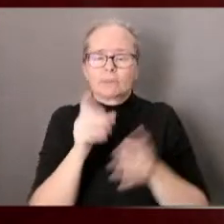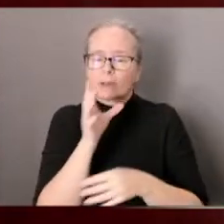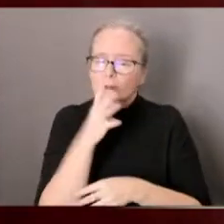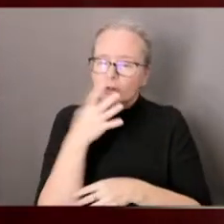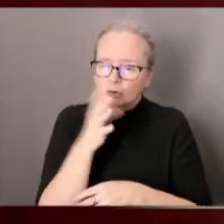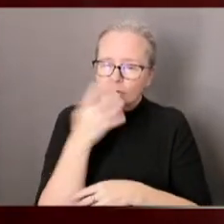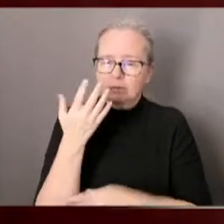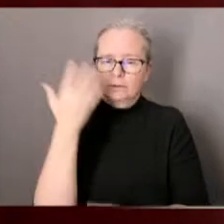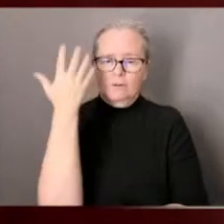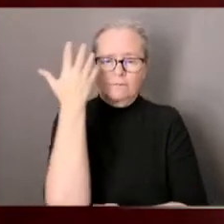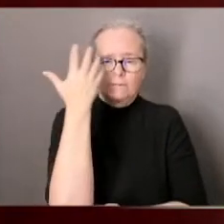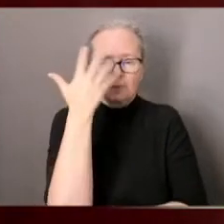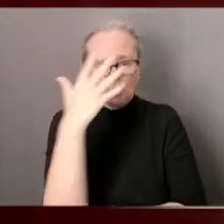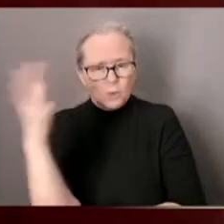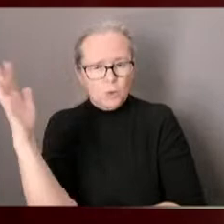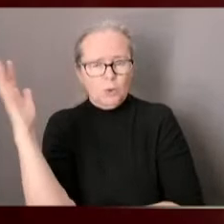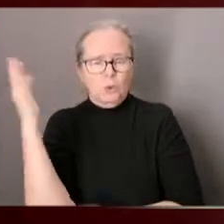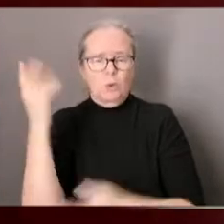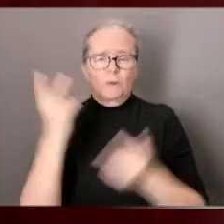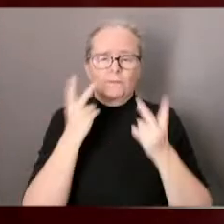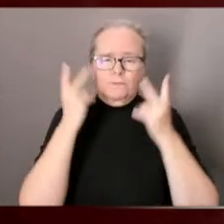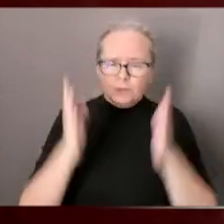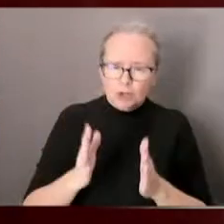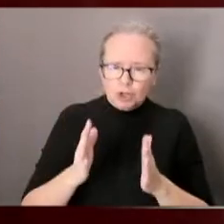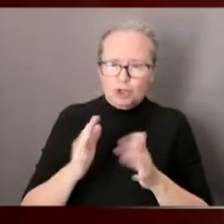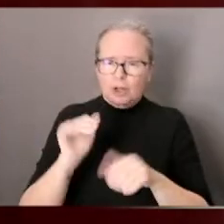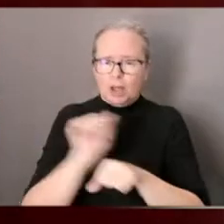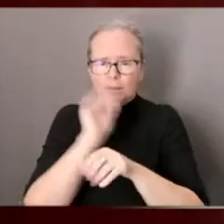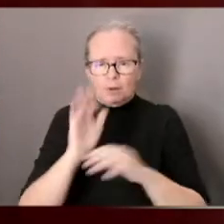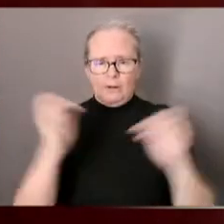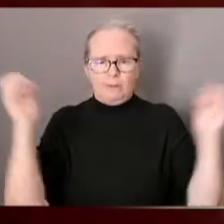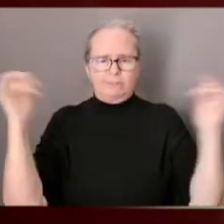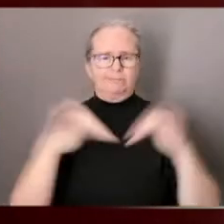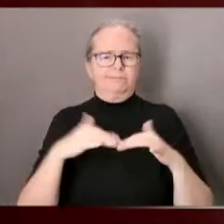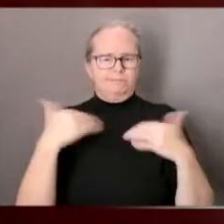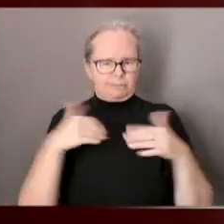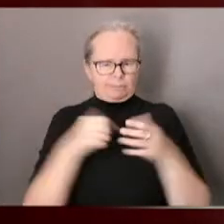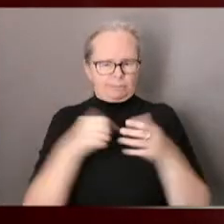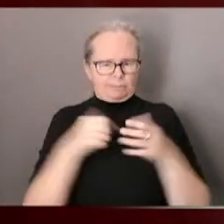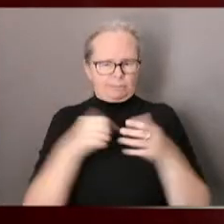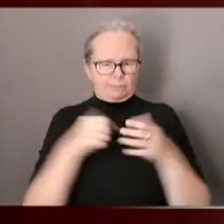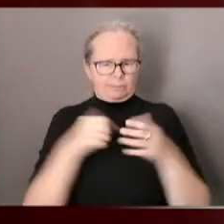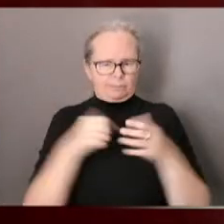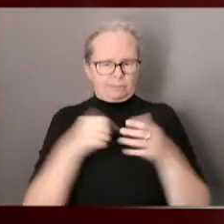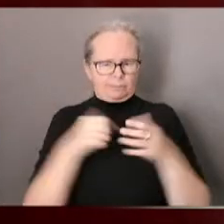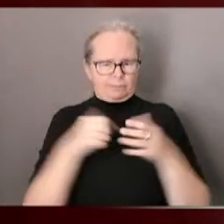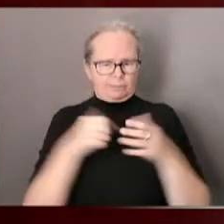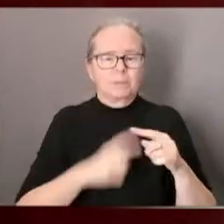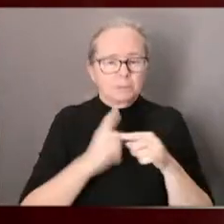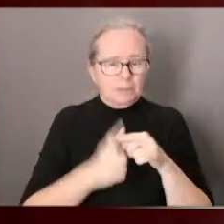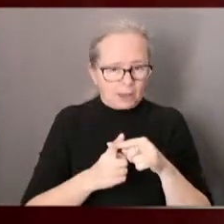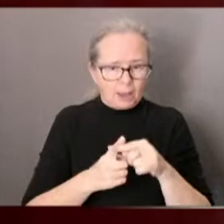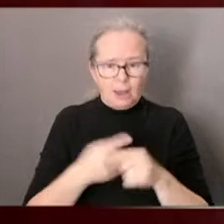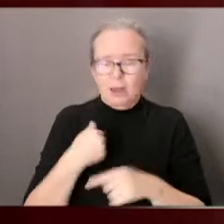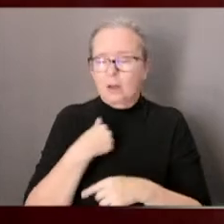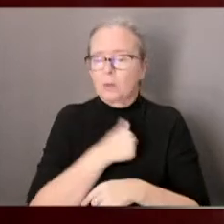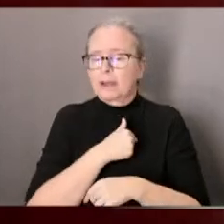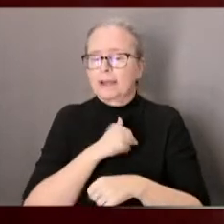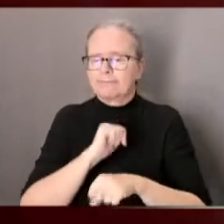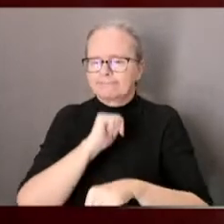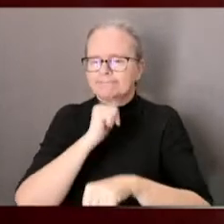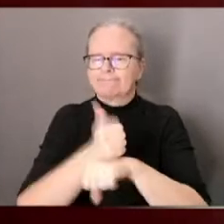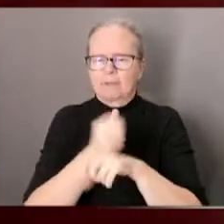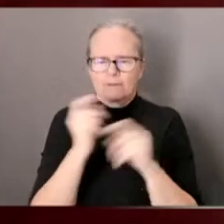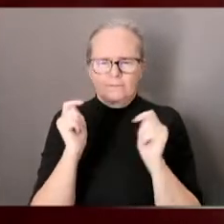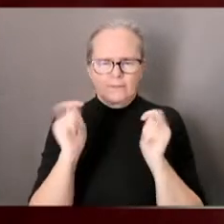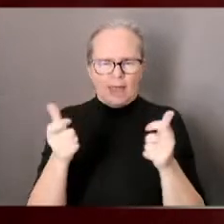we're also introducing a regulatory Fastpass a Nexus type pass for business that will ensure our upstanding Alberta companies can get